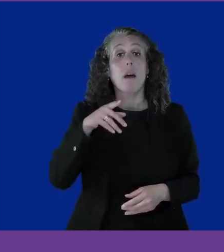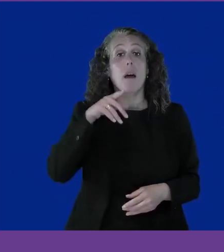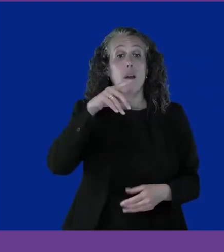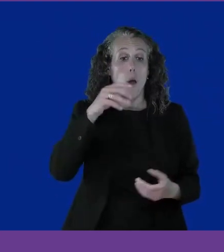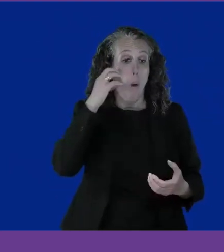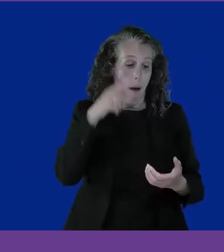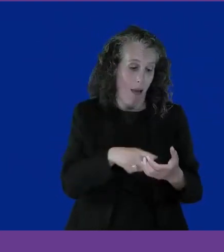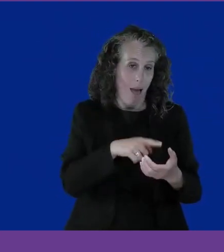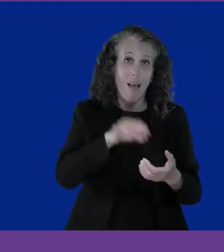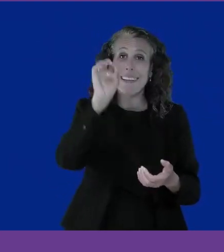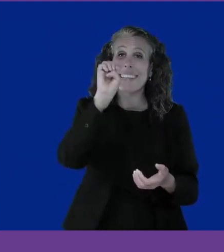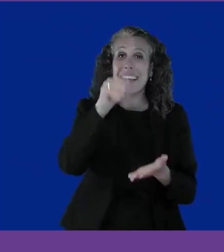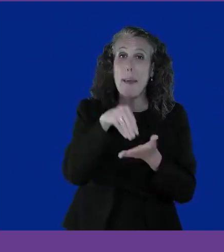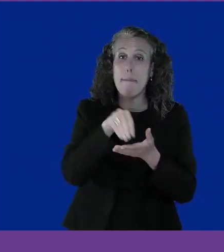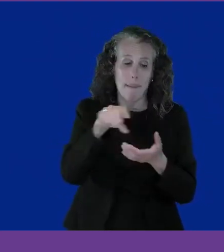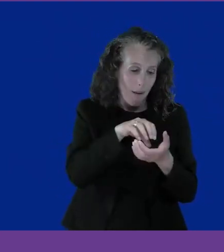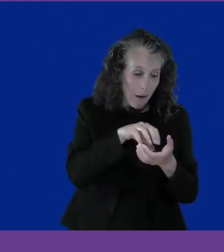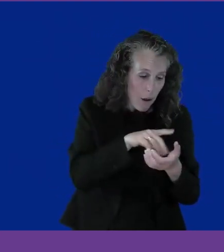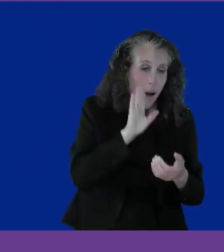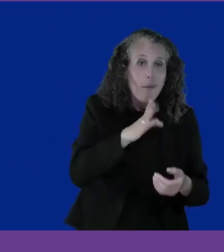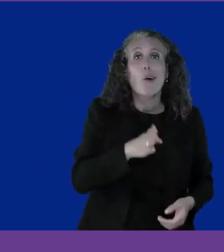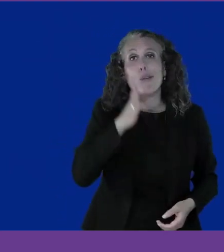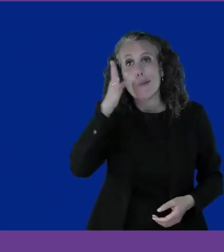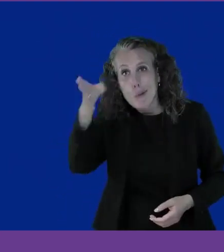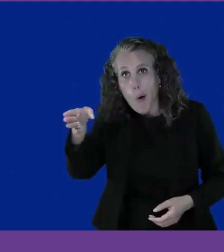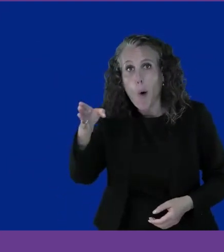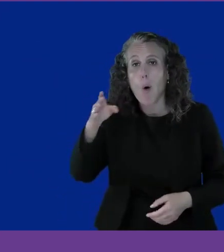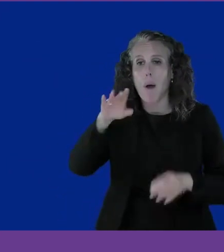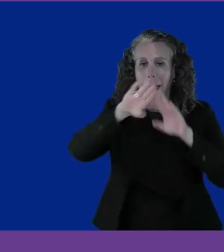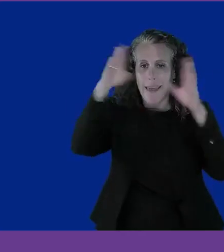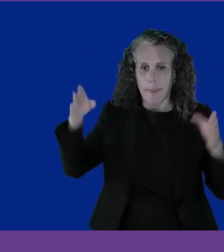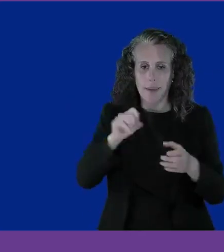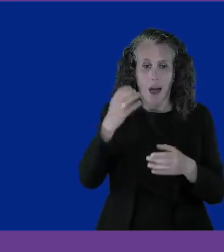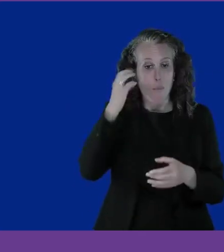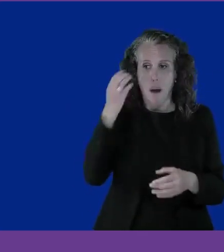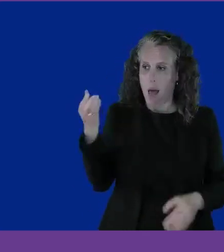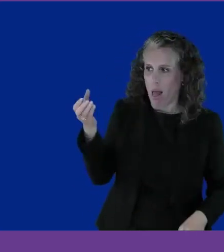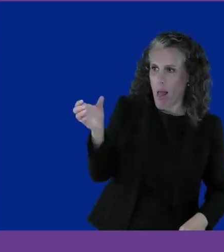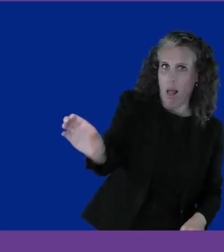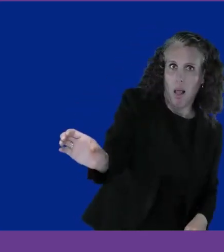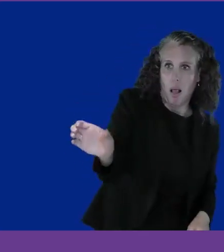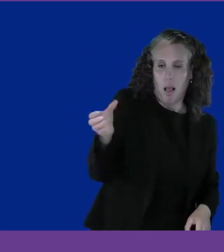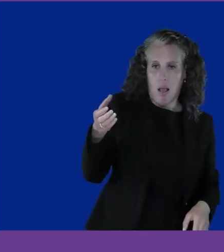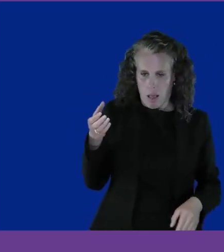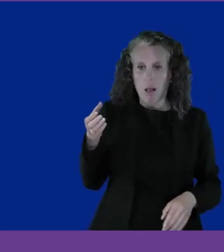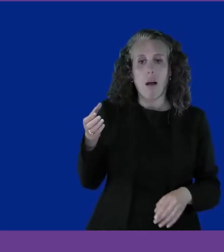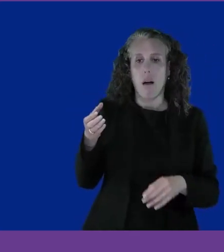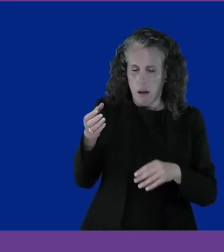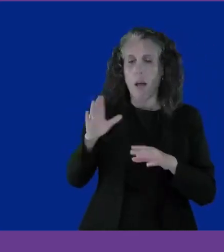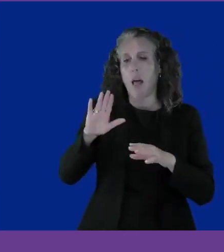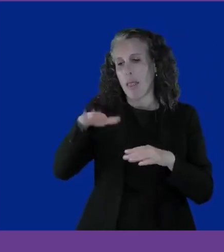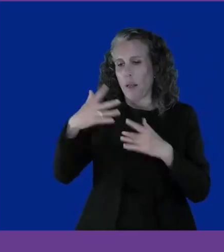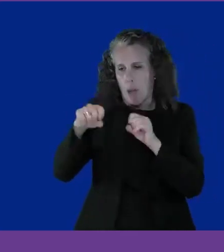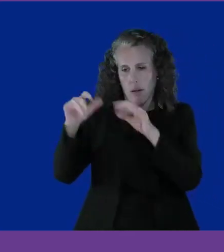and you just have to go to the ATM, put your phone on the NFC reader, and you can just do all of the